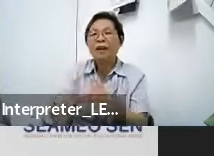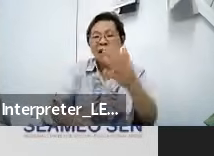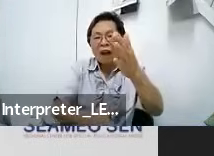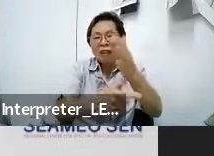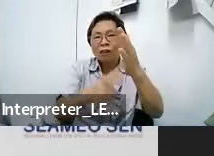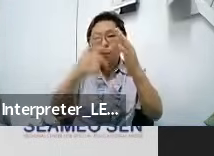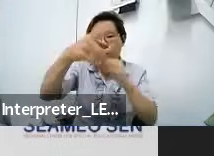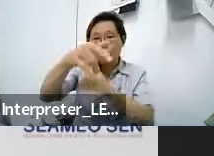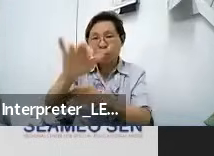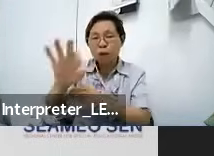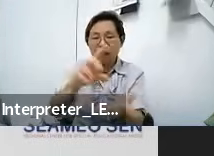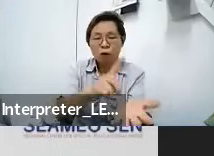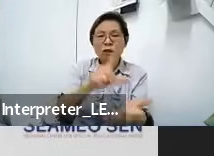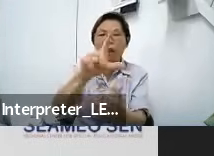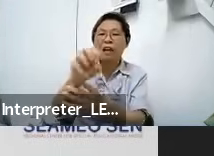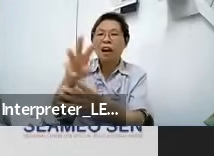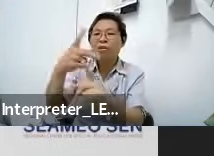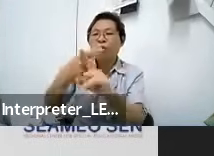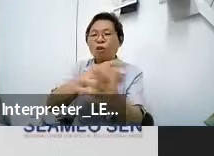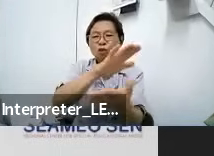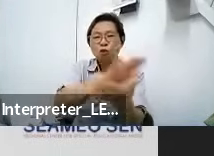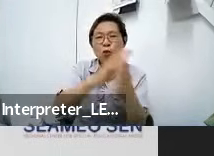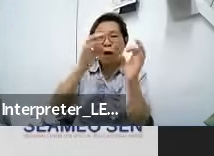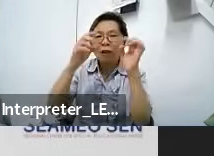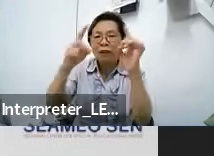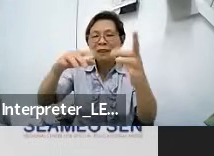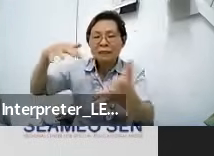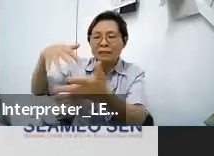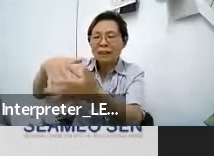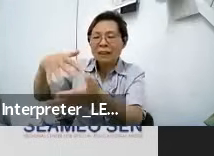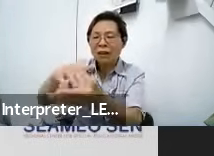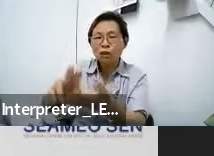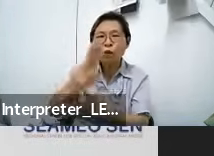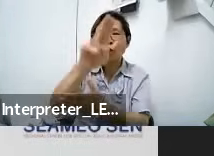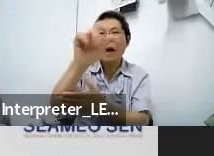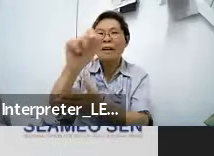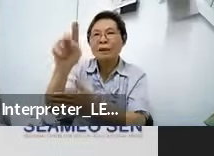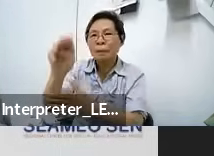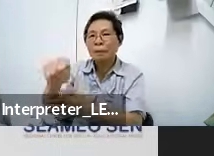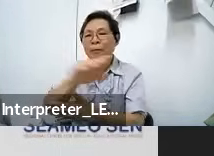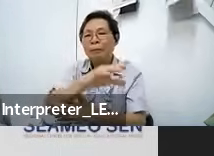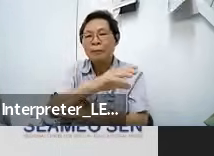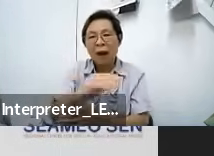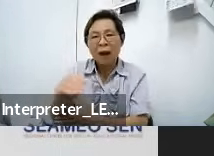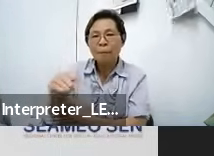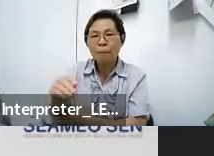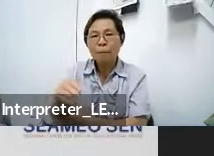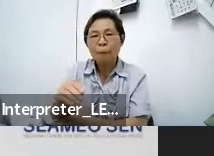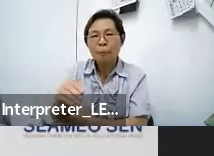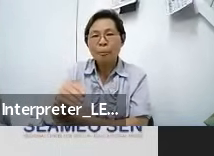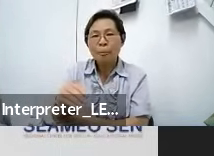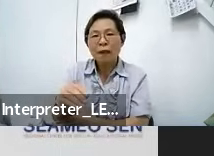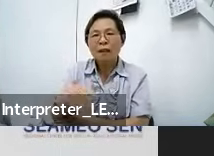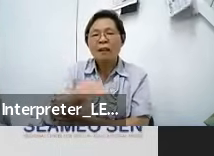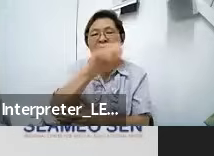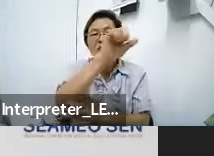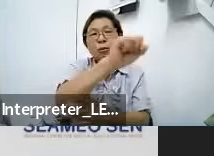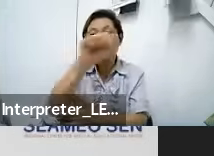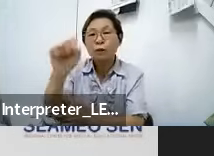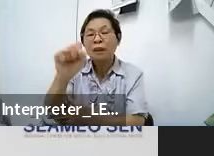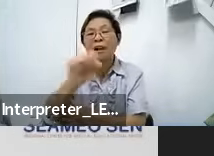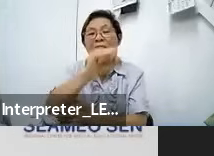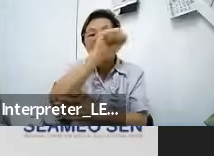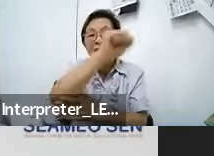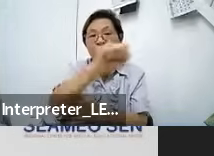Dr. Lau Hui Min from School of Education Studies, Universiti Sains Malaysia, and the winner of SEMIU-SEN Special